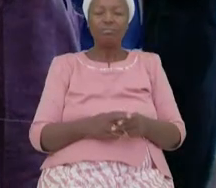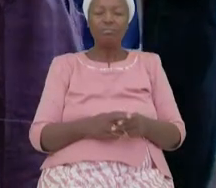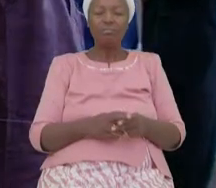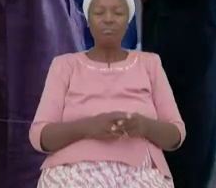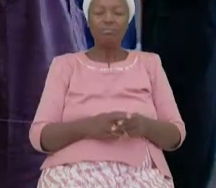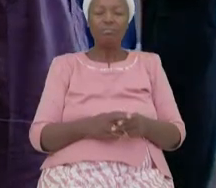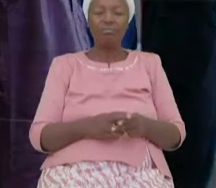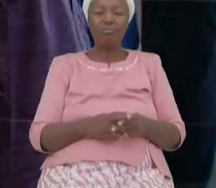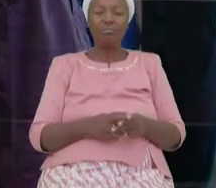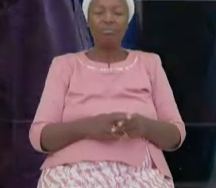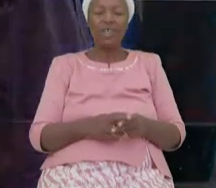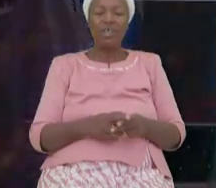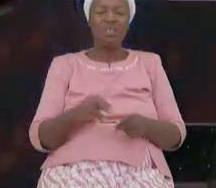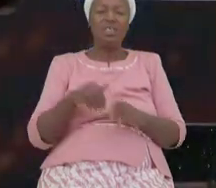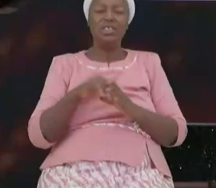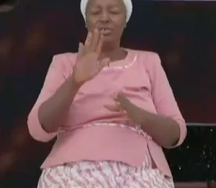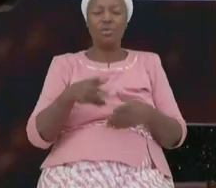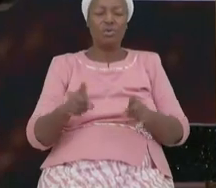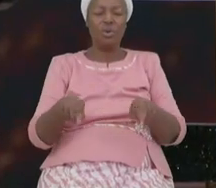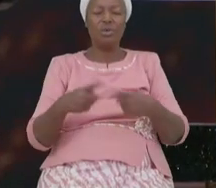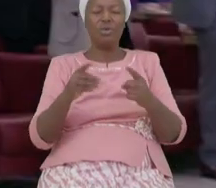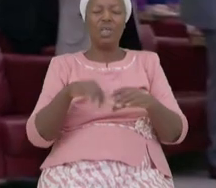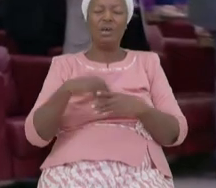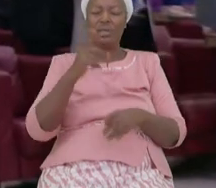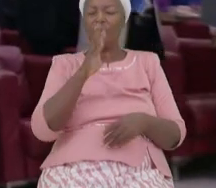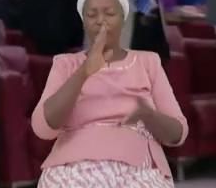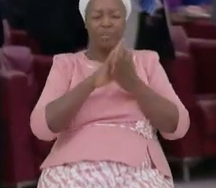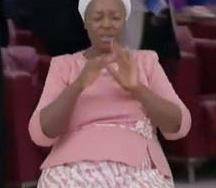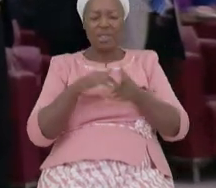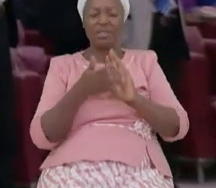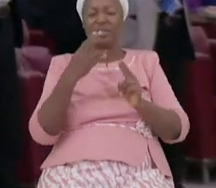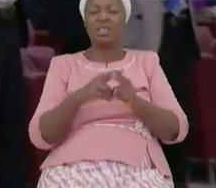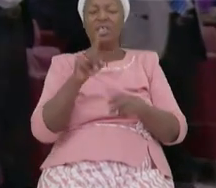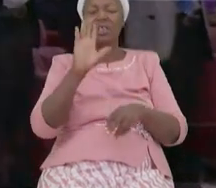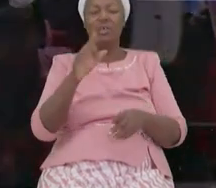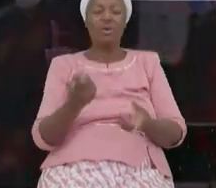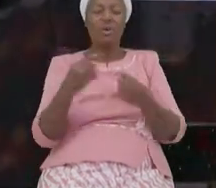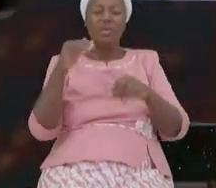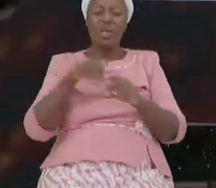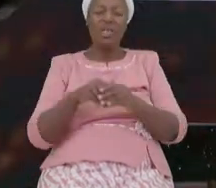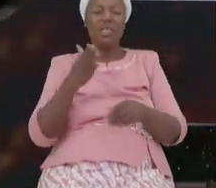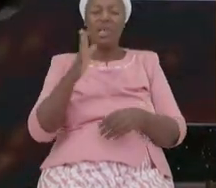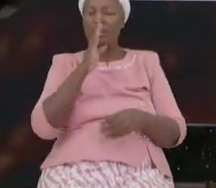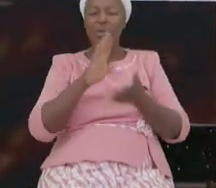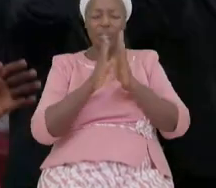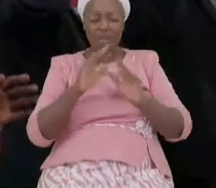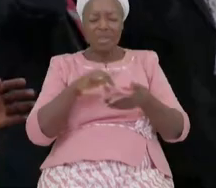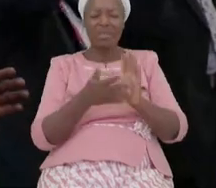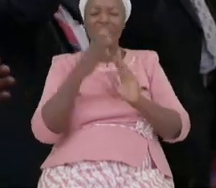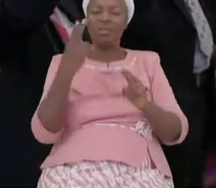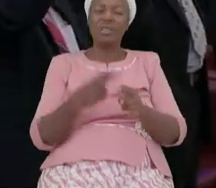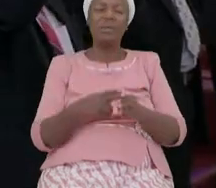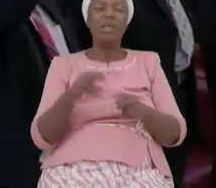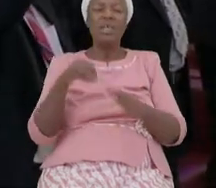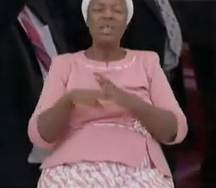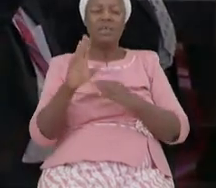You're going out, there'll be peace. You're coming in, there'll be peace. In